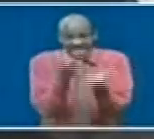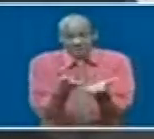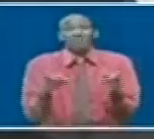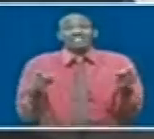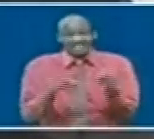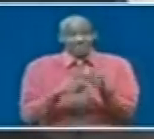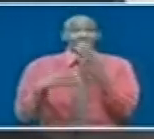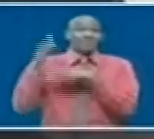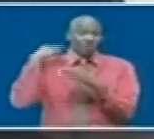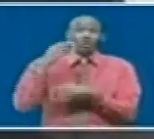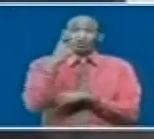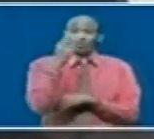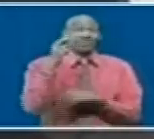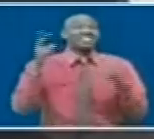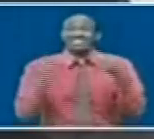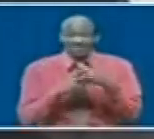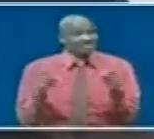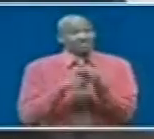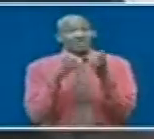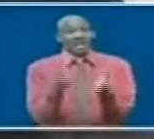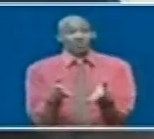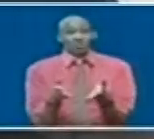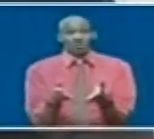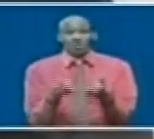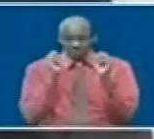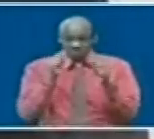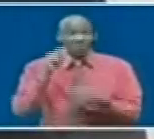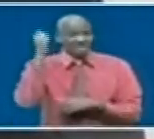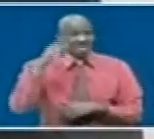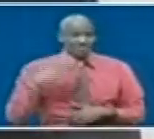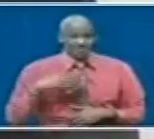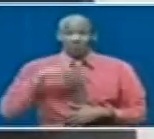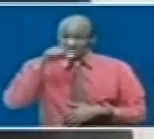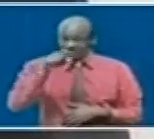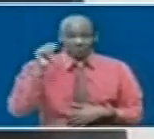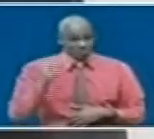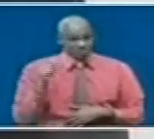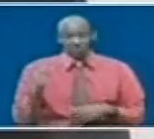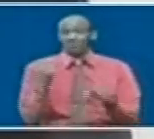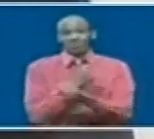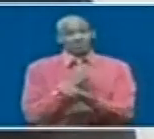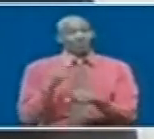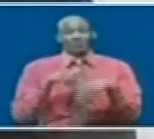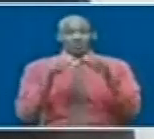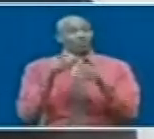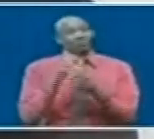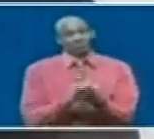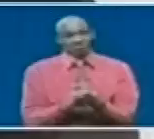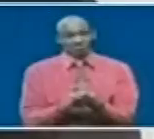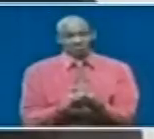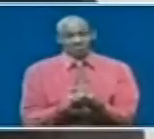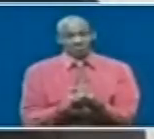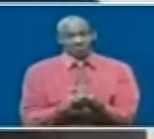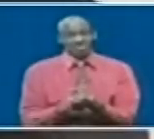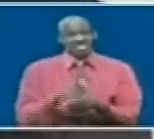was in 2007 when it took you Kenyans to the edge of the precipice. It